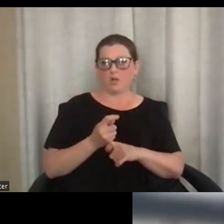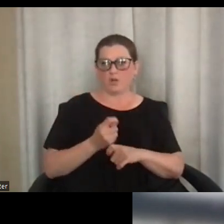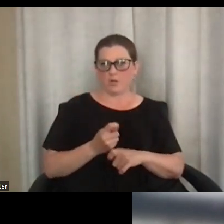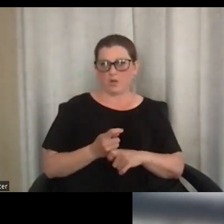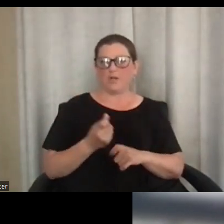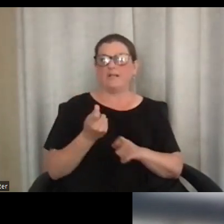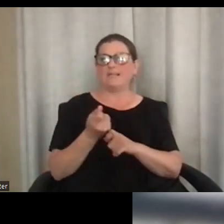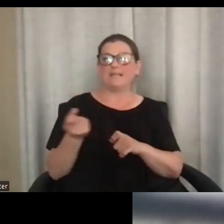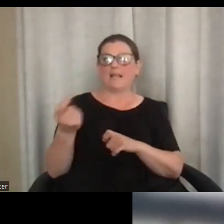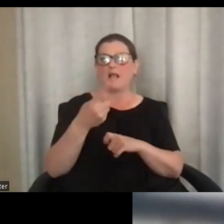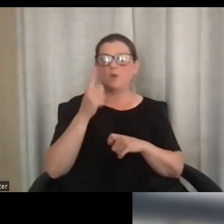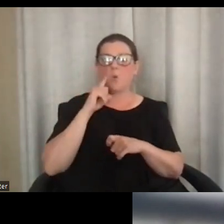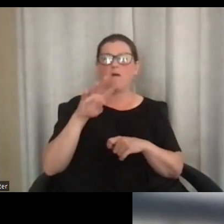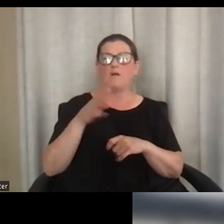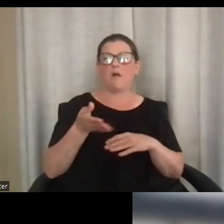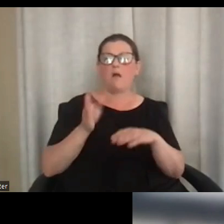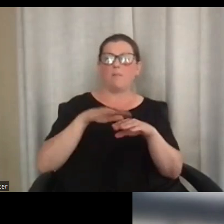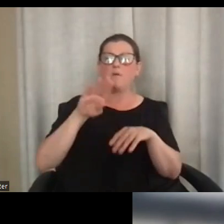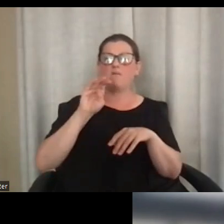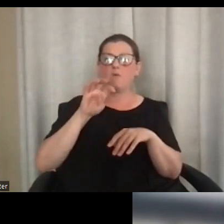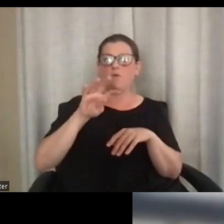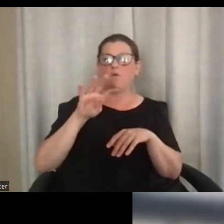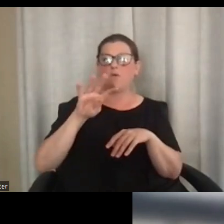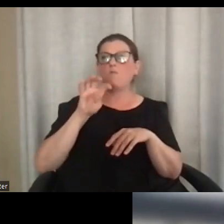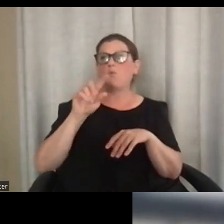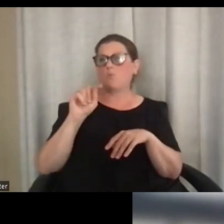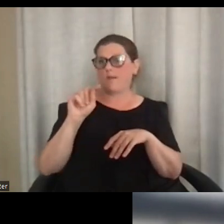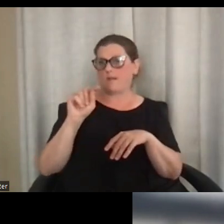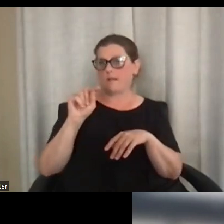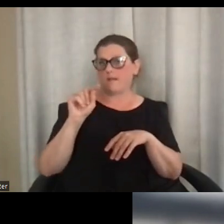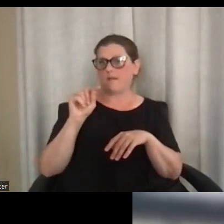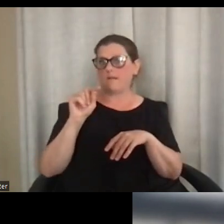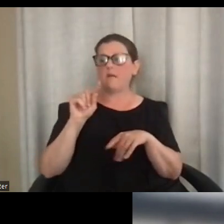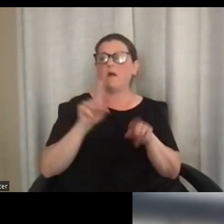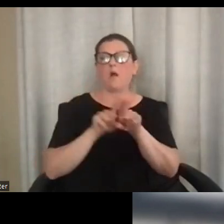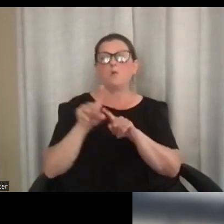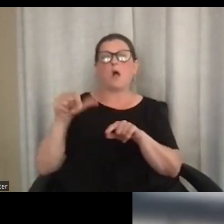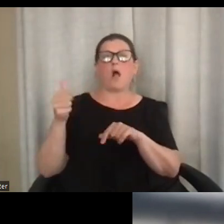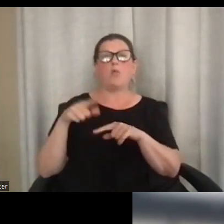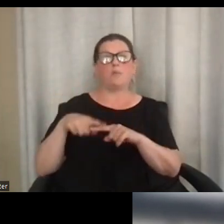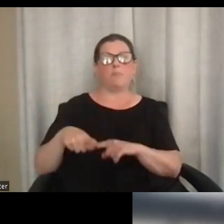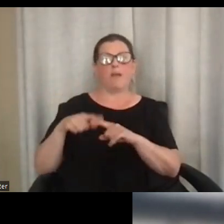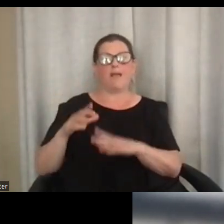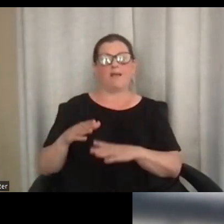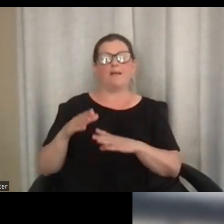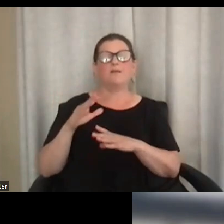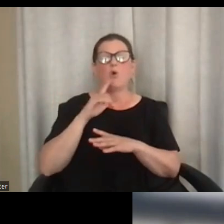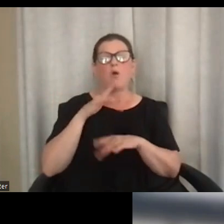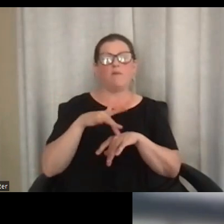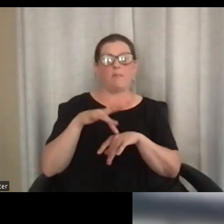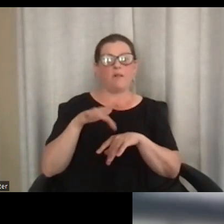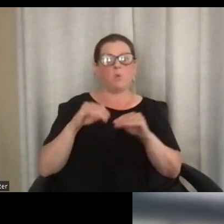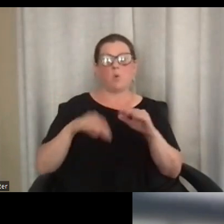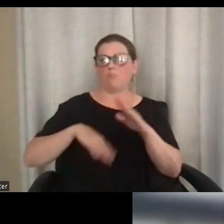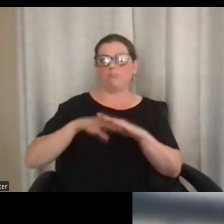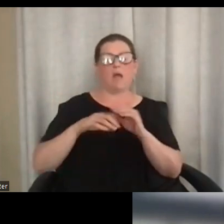up to $420 per child per year. Also, other dependents are eligible for that credit, and there's no cap on the